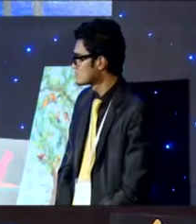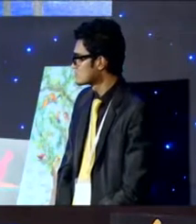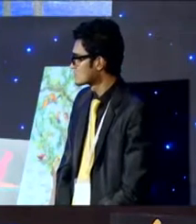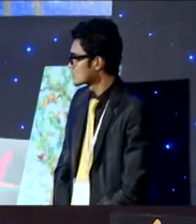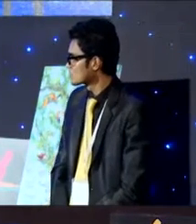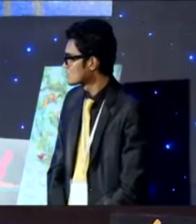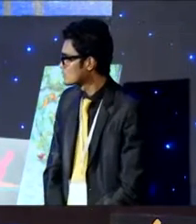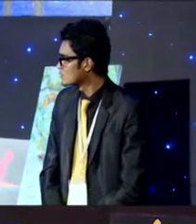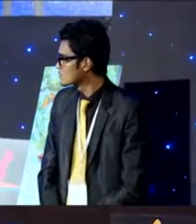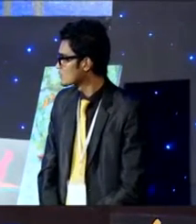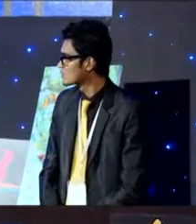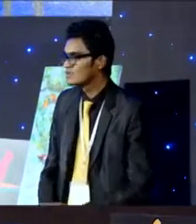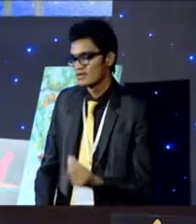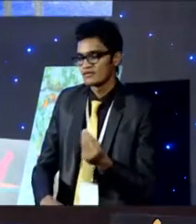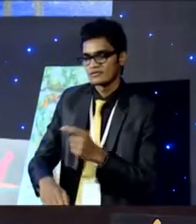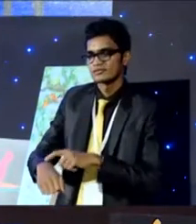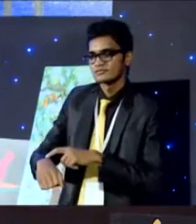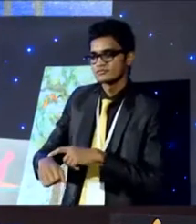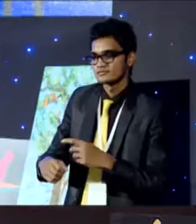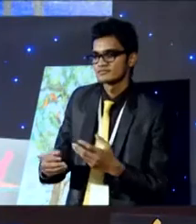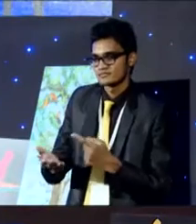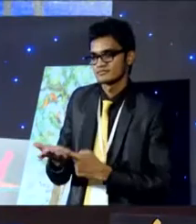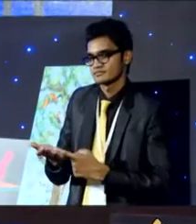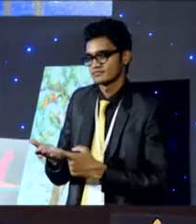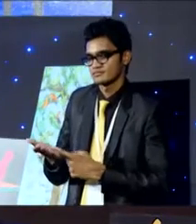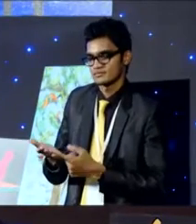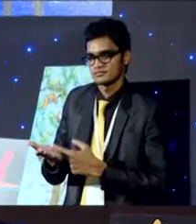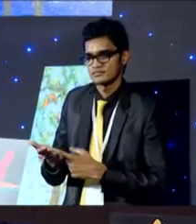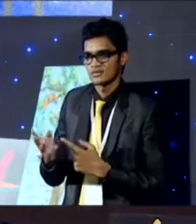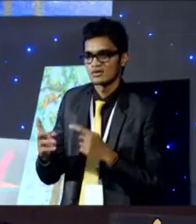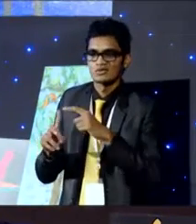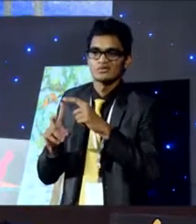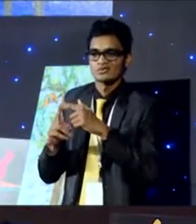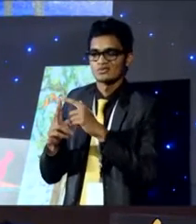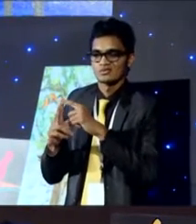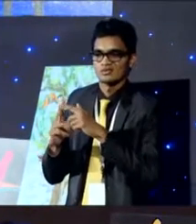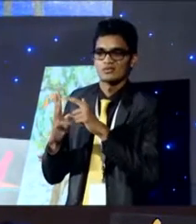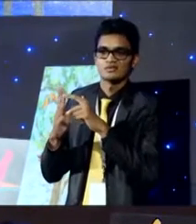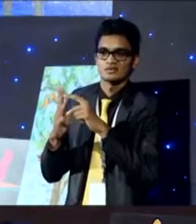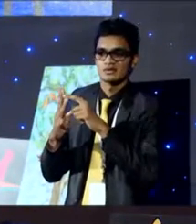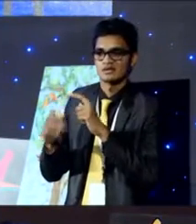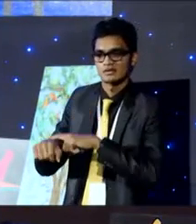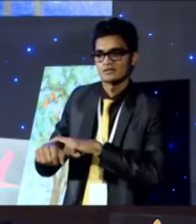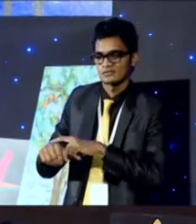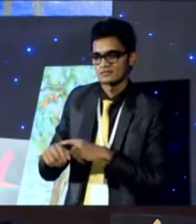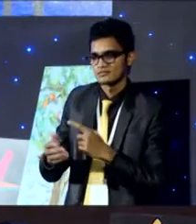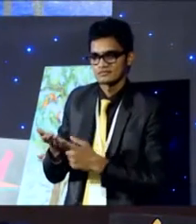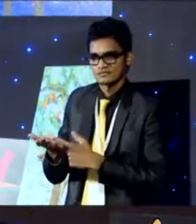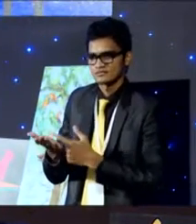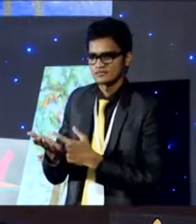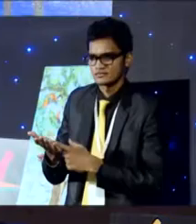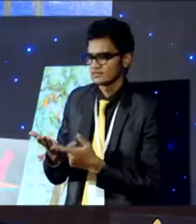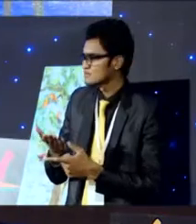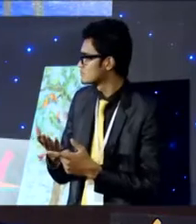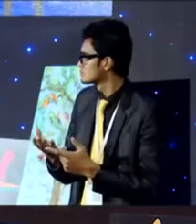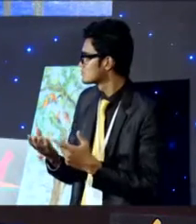take a minute or two. And the model that we said is we would take about 2 to 3 minutes each to give our points of view, after which